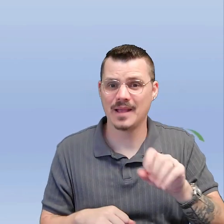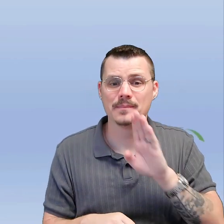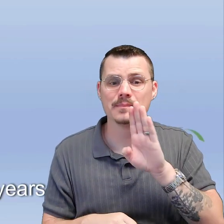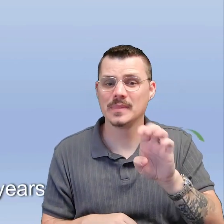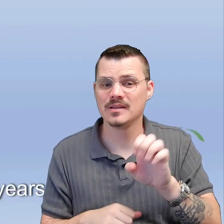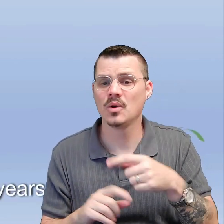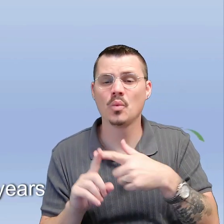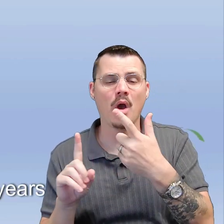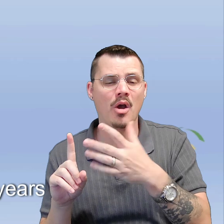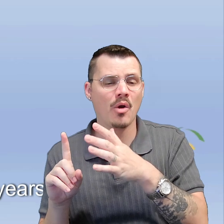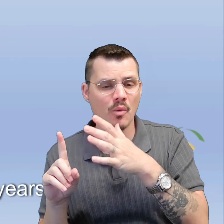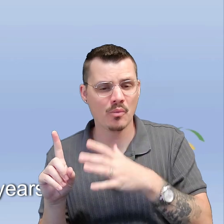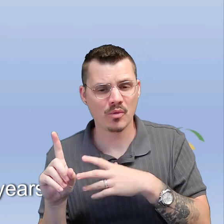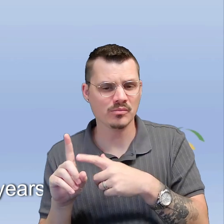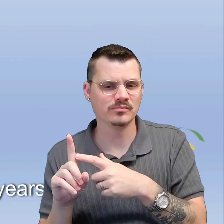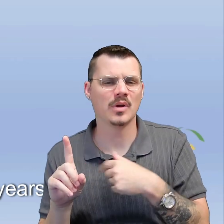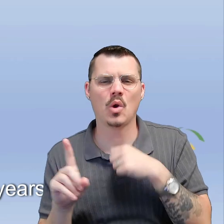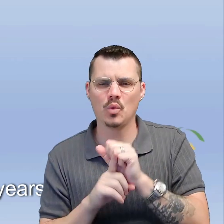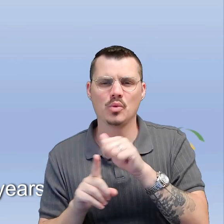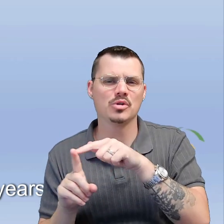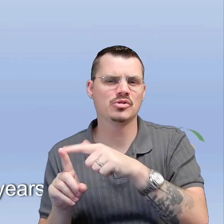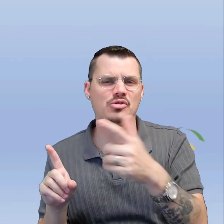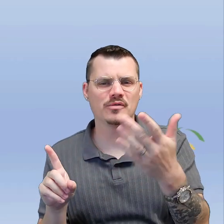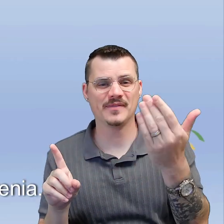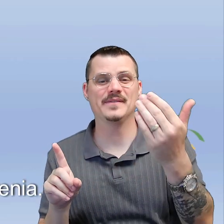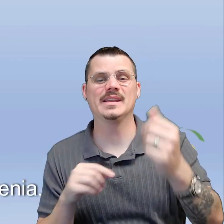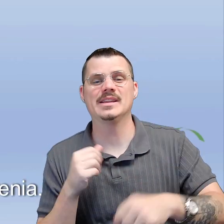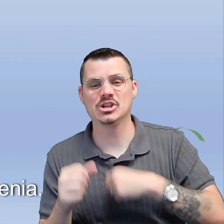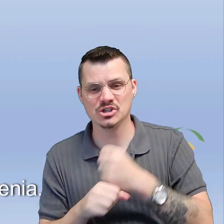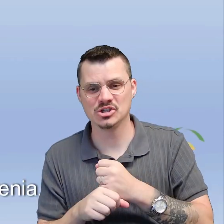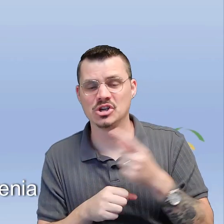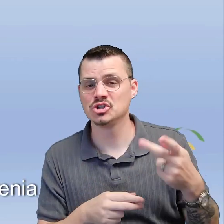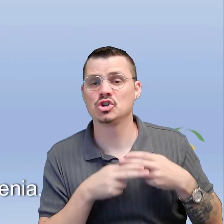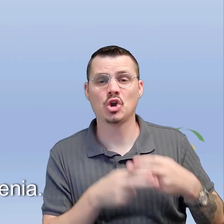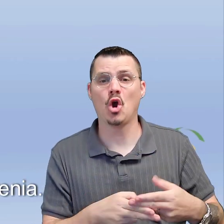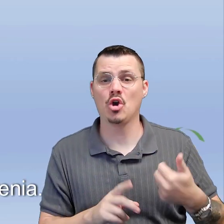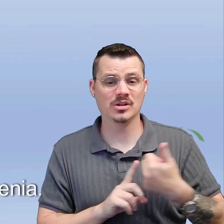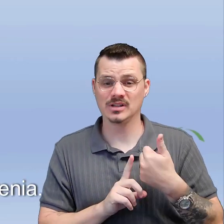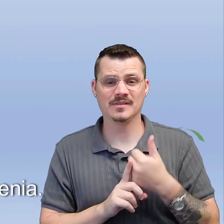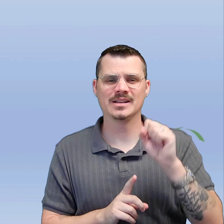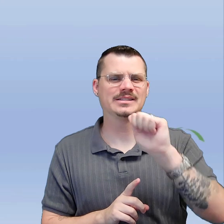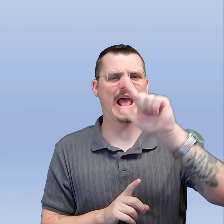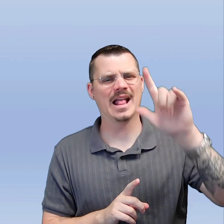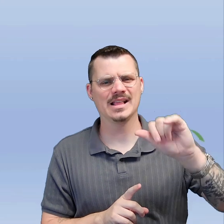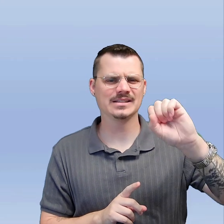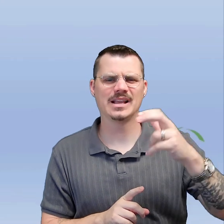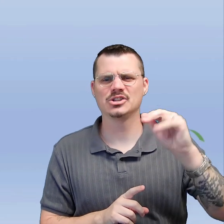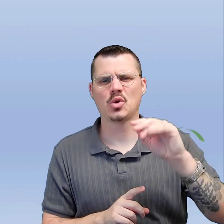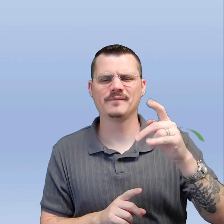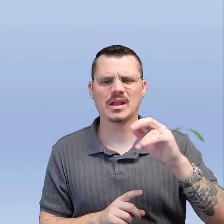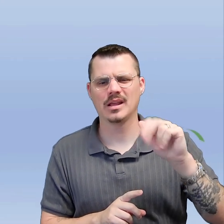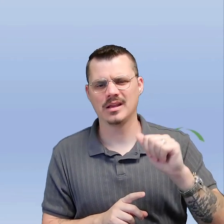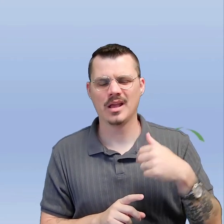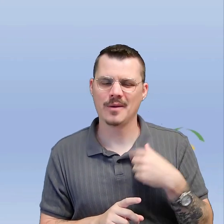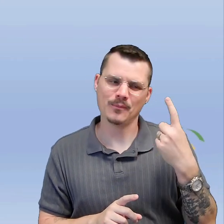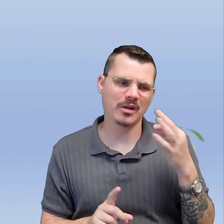be. This one gal, I worked with her for 15 years, and she called herself Sally Schizophrenia. She said, yeah, I'm one of